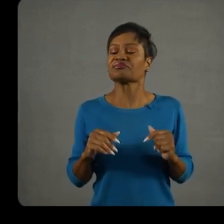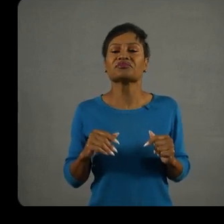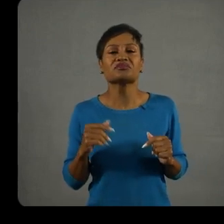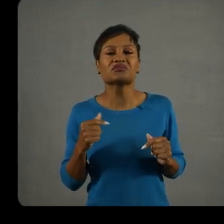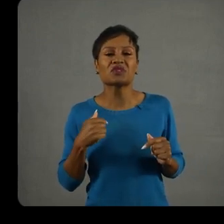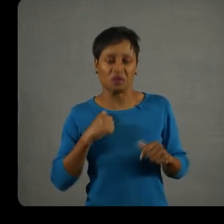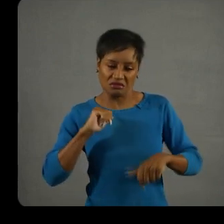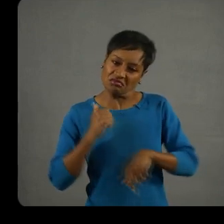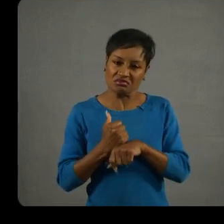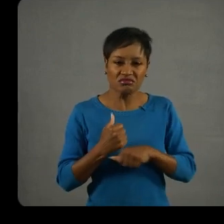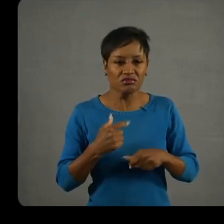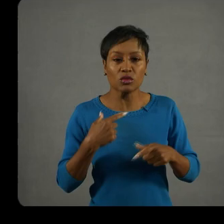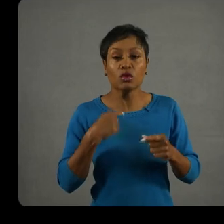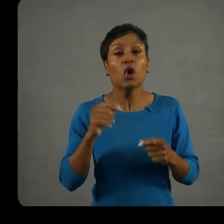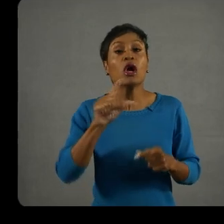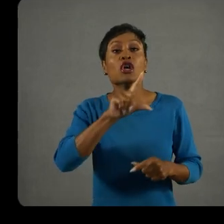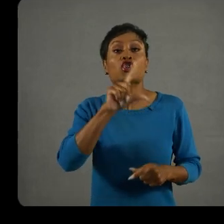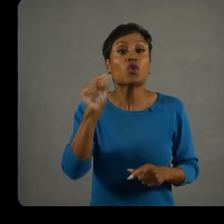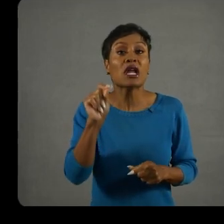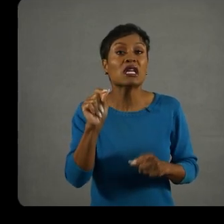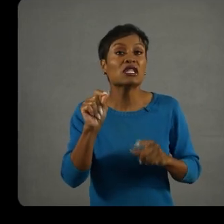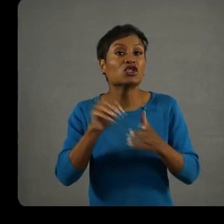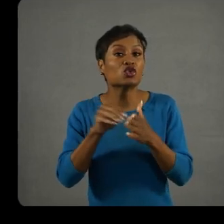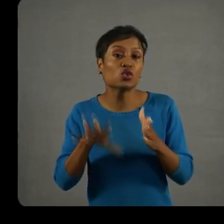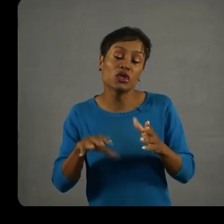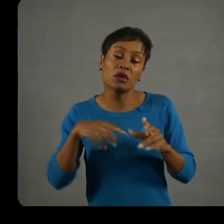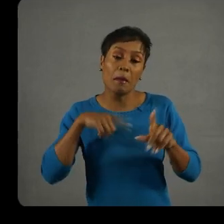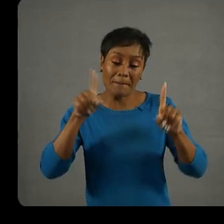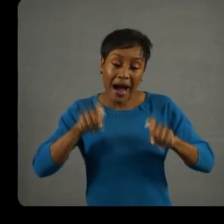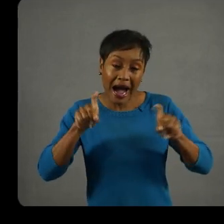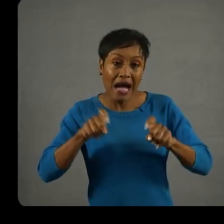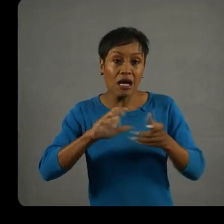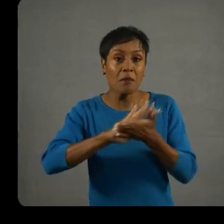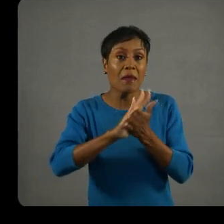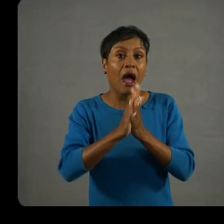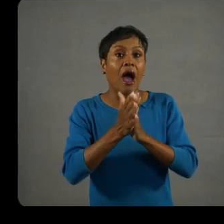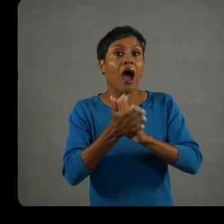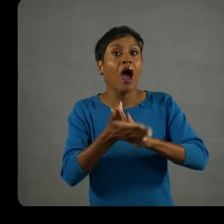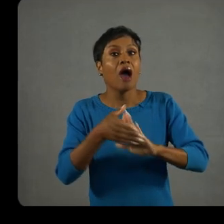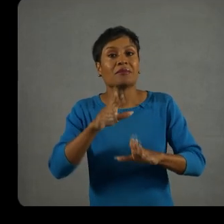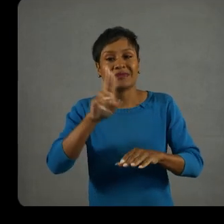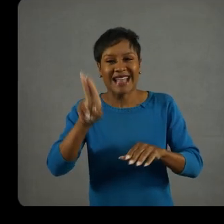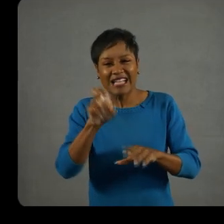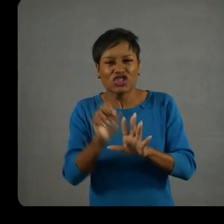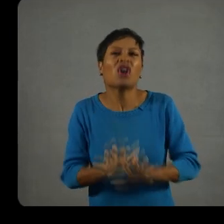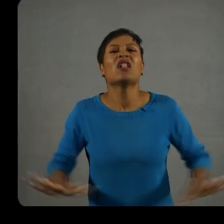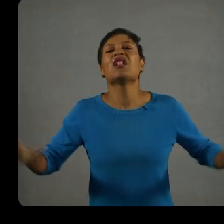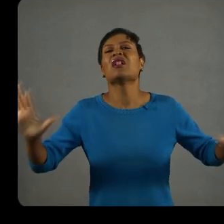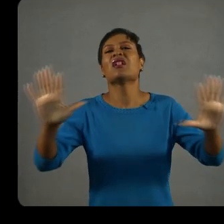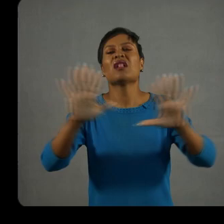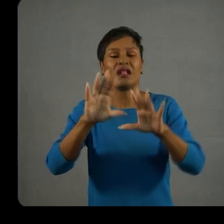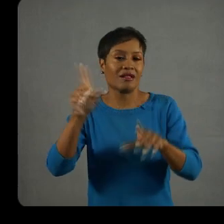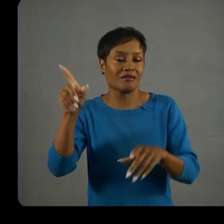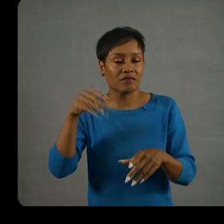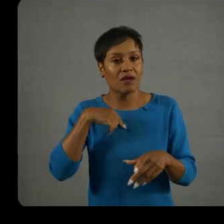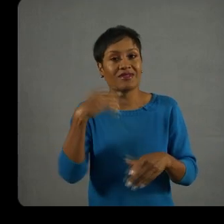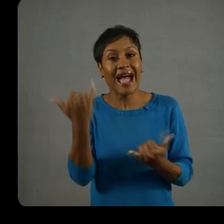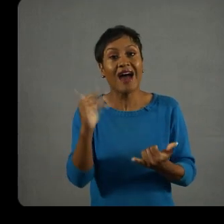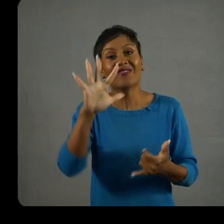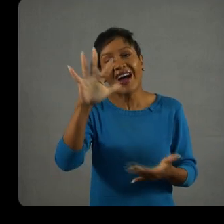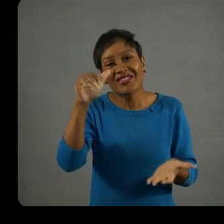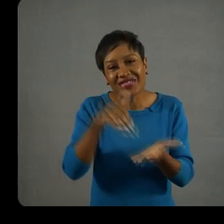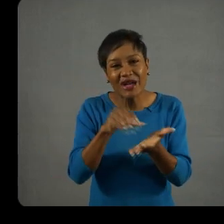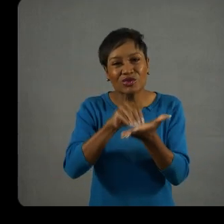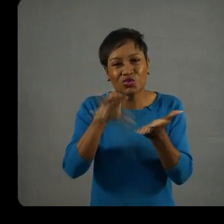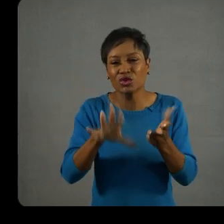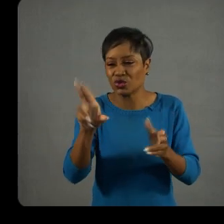a pilot with just 20 students in Brooklyn has transformed into a national organization. And over the last decade, we've worked with more than 5,000 students